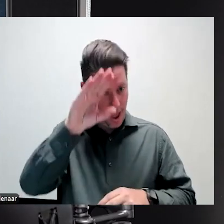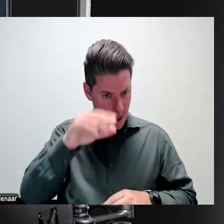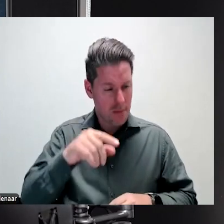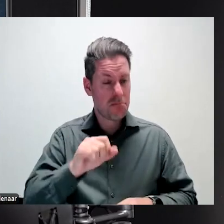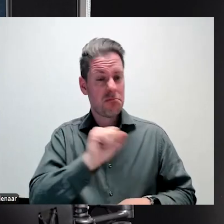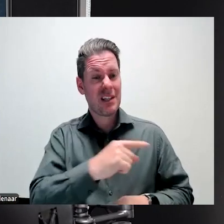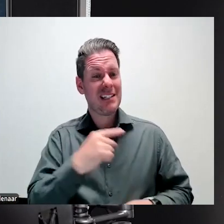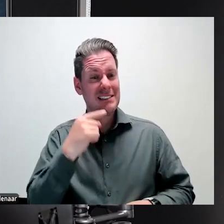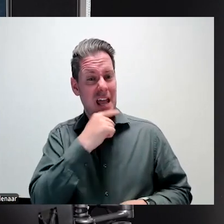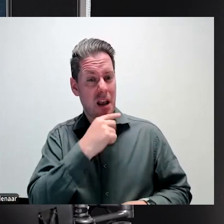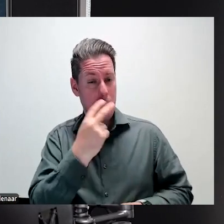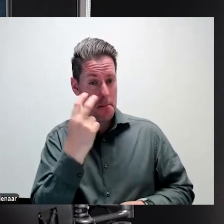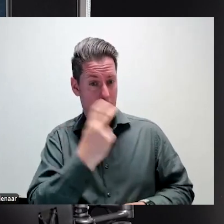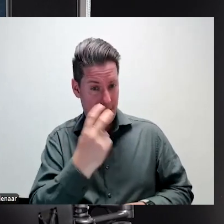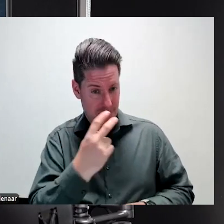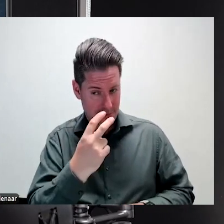about